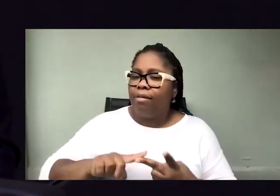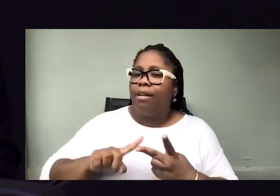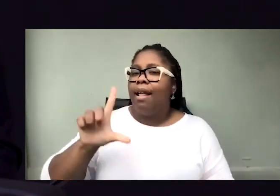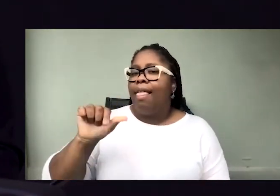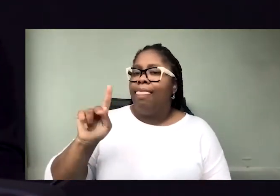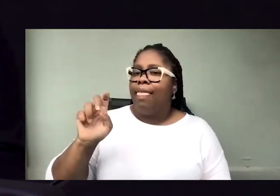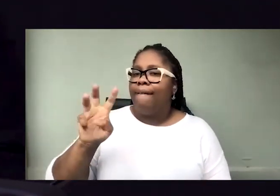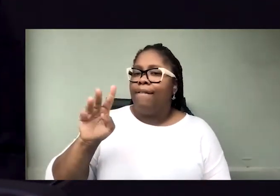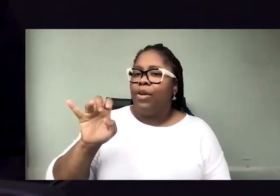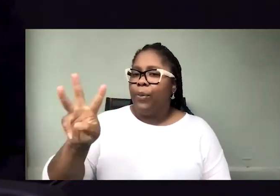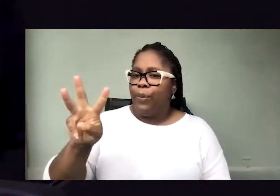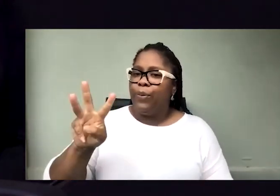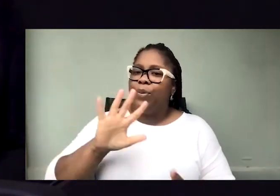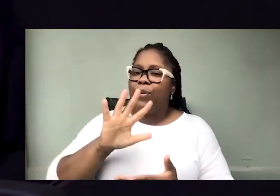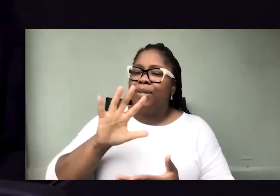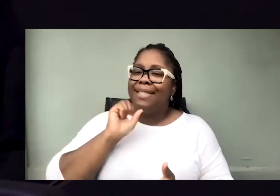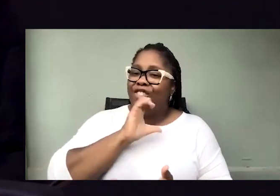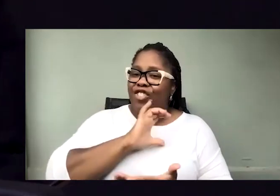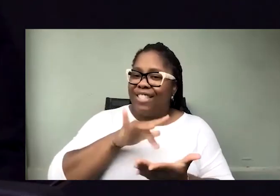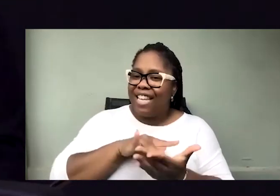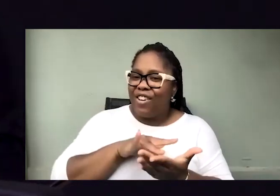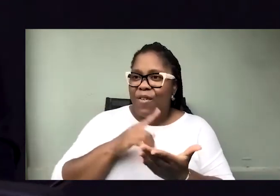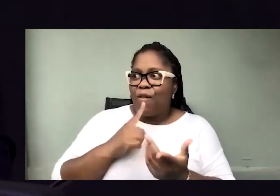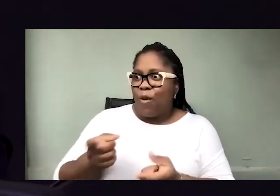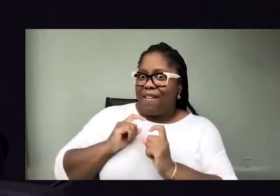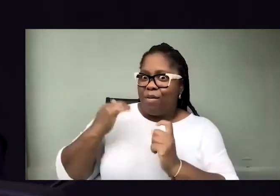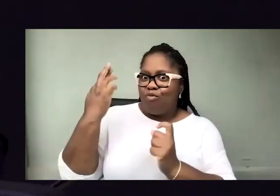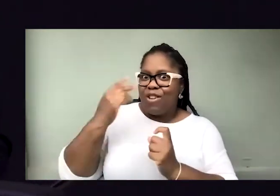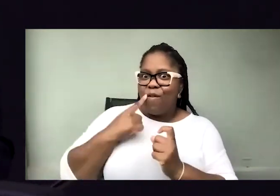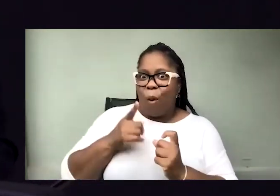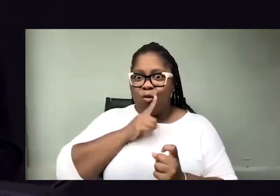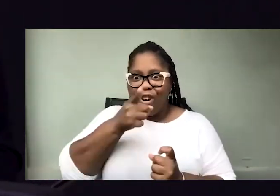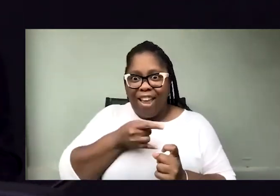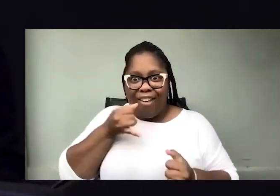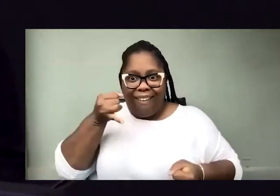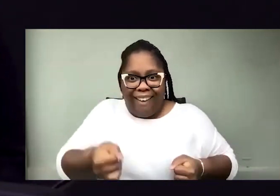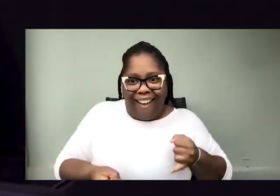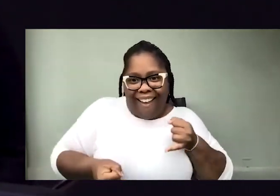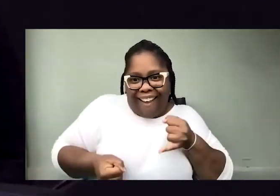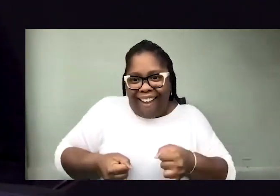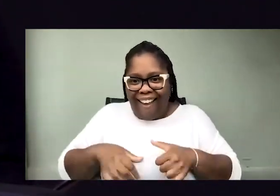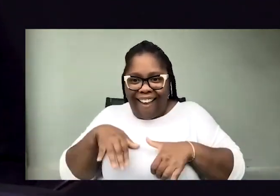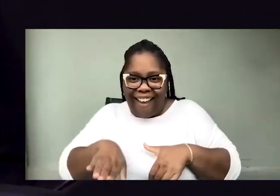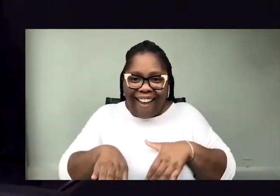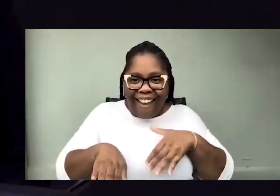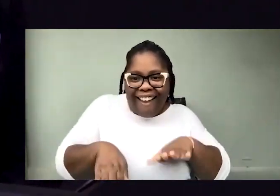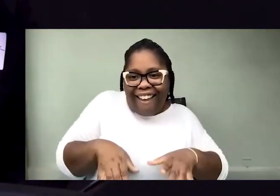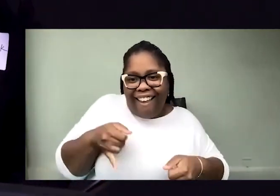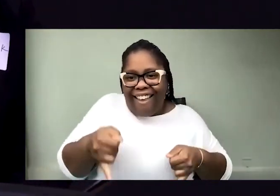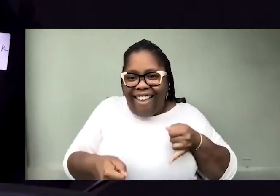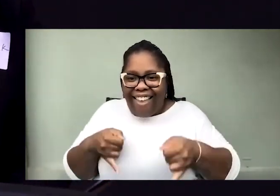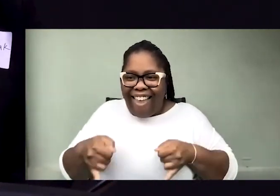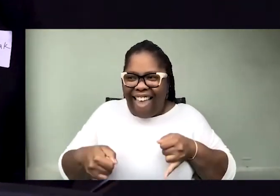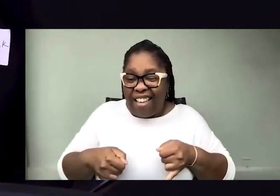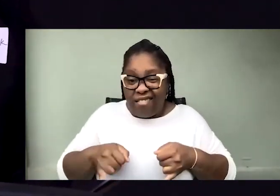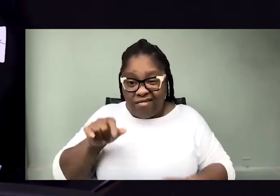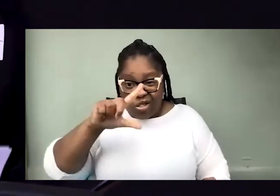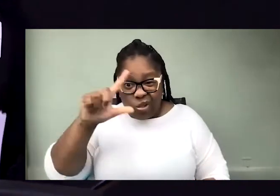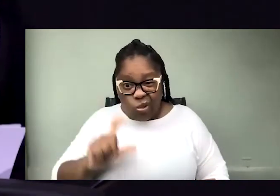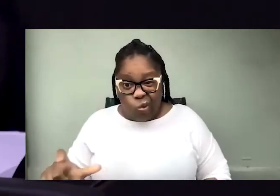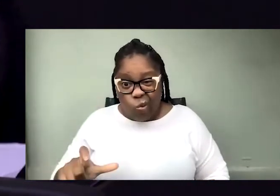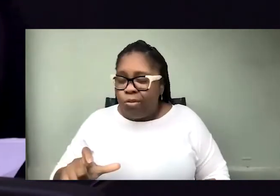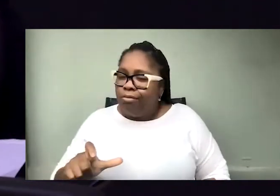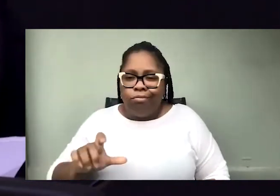giving me a reason to put on real high heels this morning. I appreciate it. Those Zoom meetings make it all too tempting to